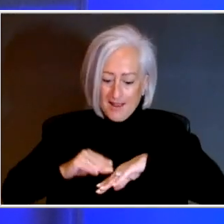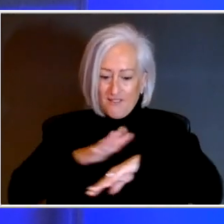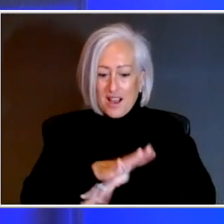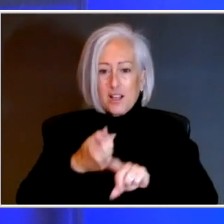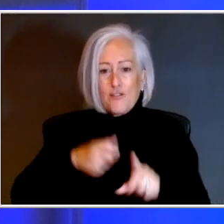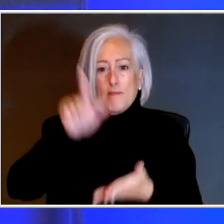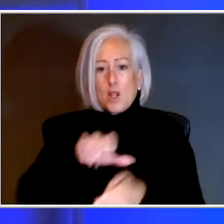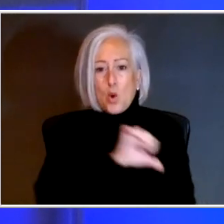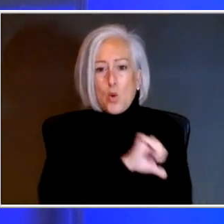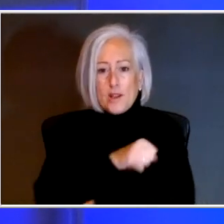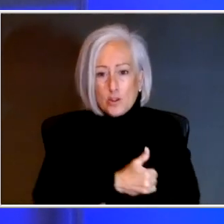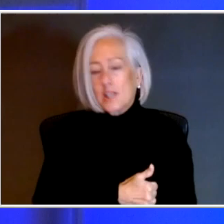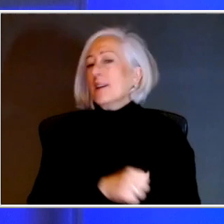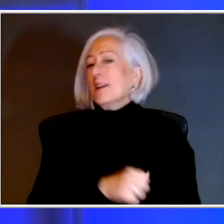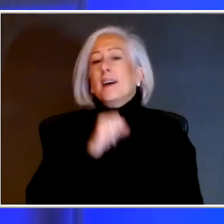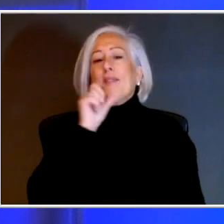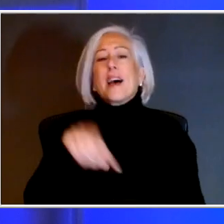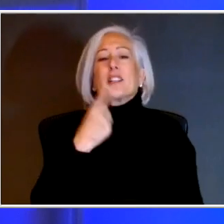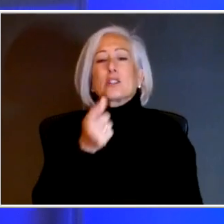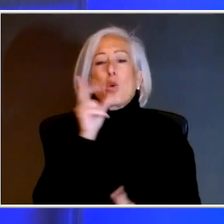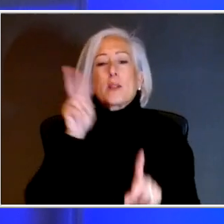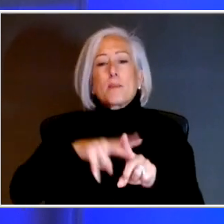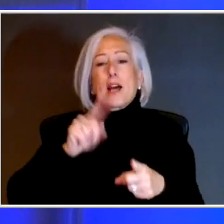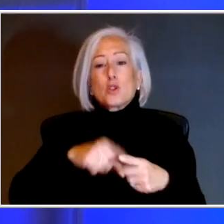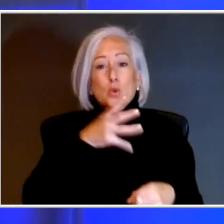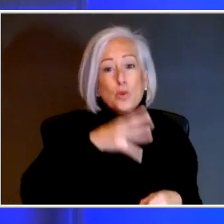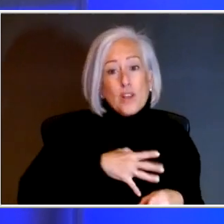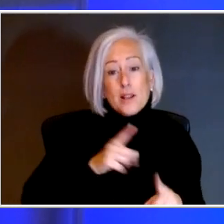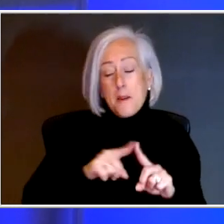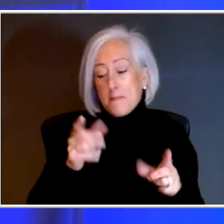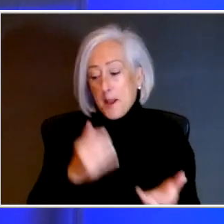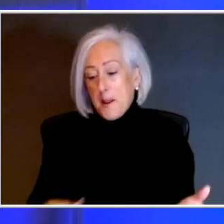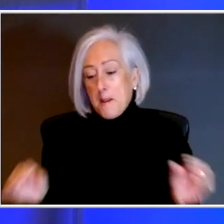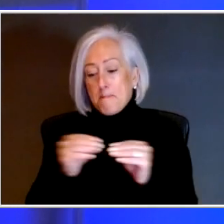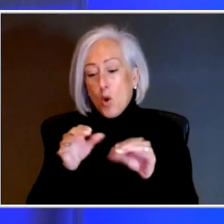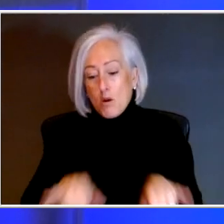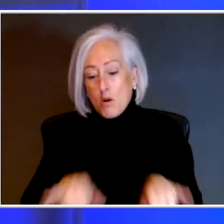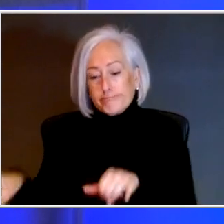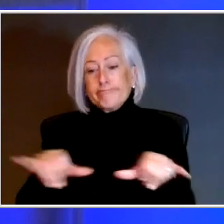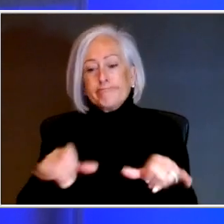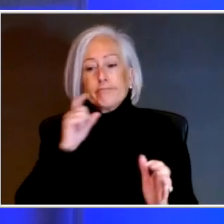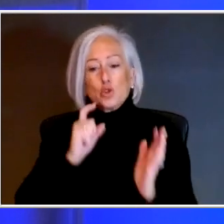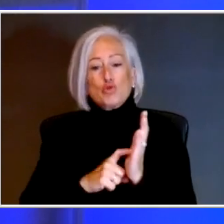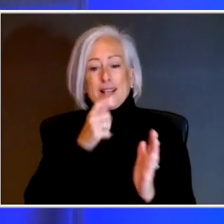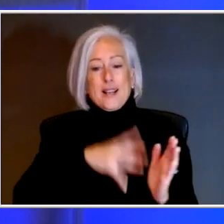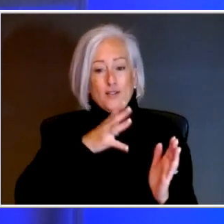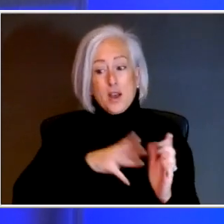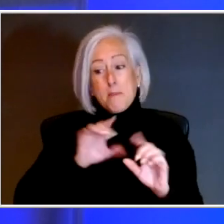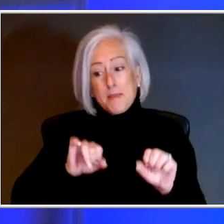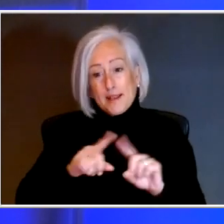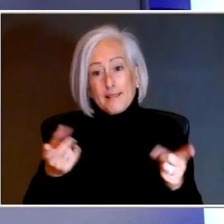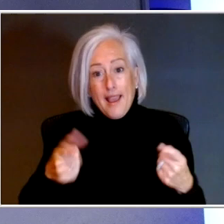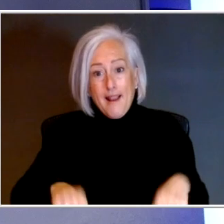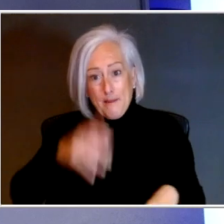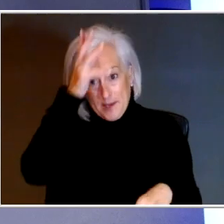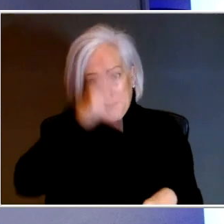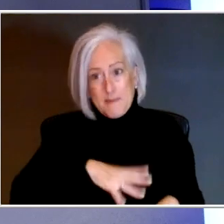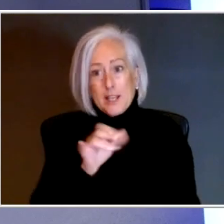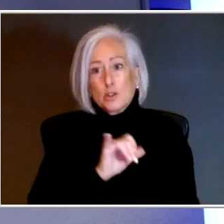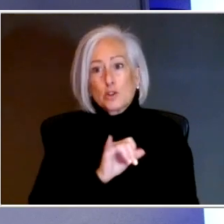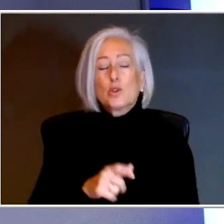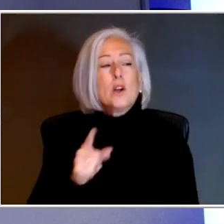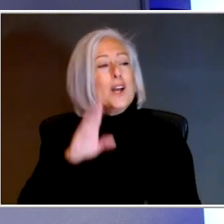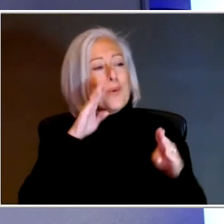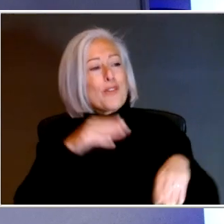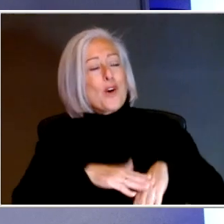term that doesn't just apply to females, even though it's more common, easily recognized in females. It is a condition that can occur in males as well. We're focusing on females today,